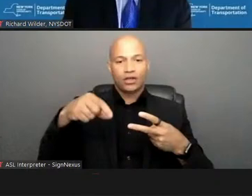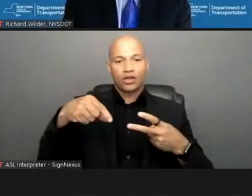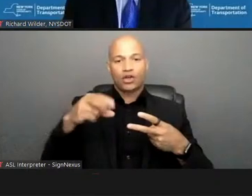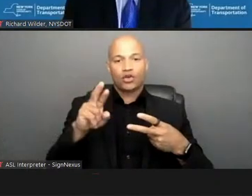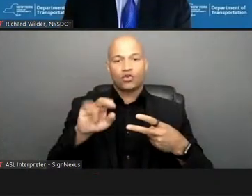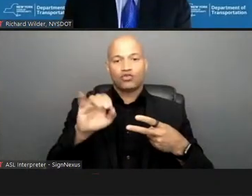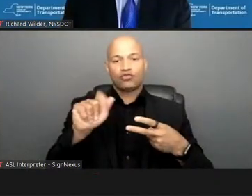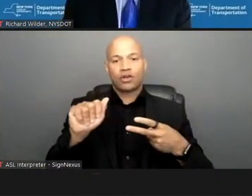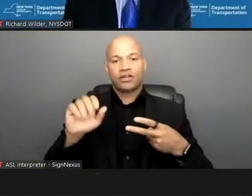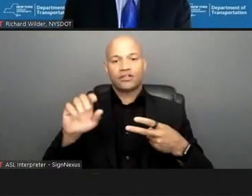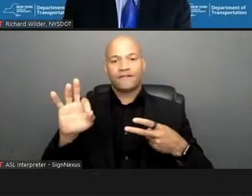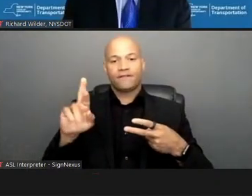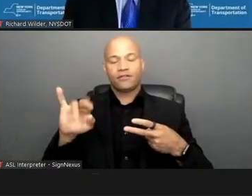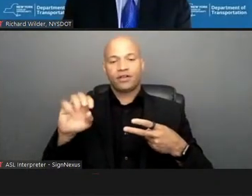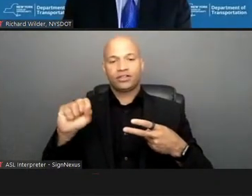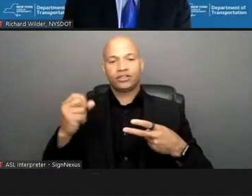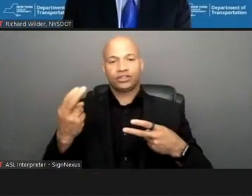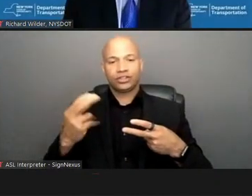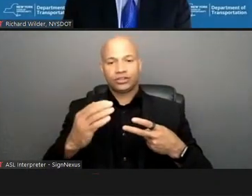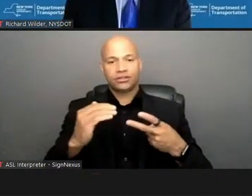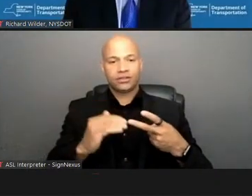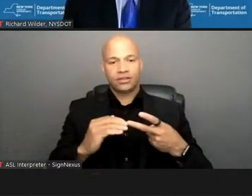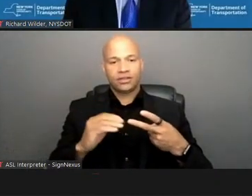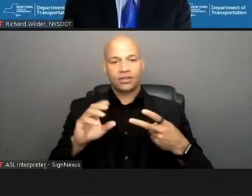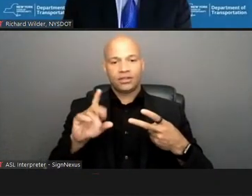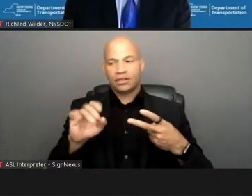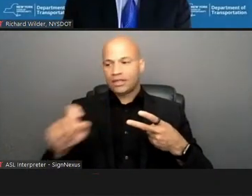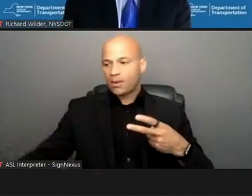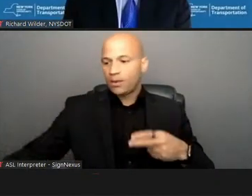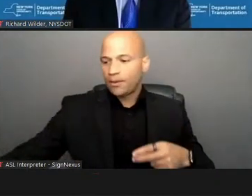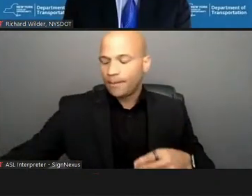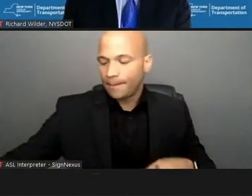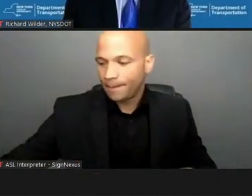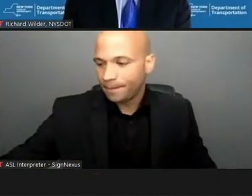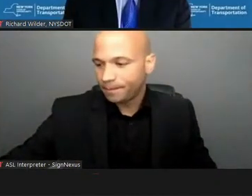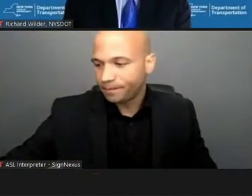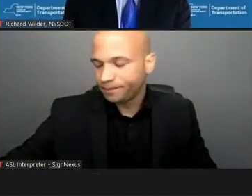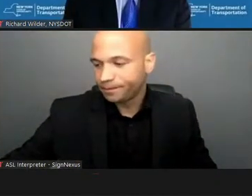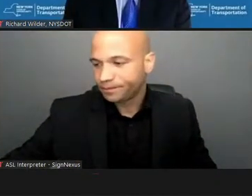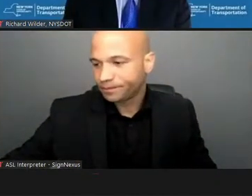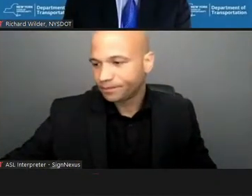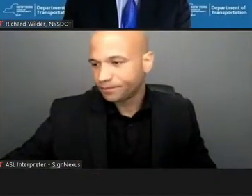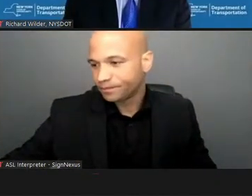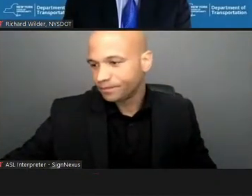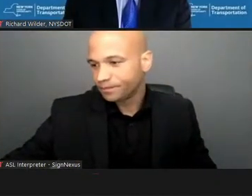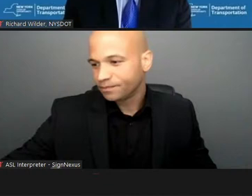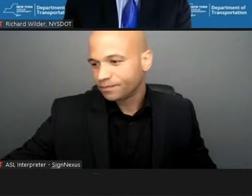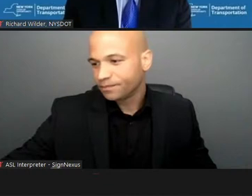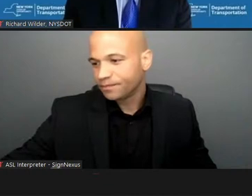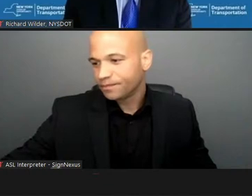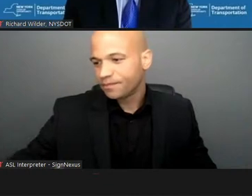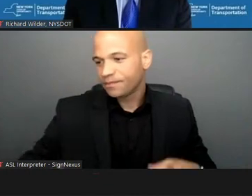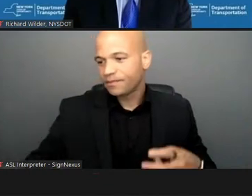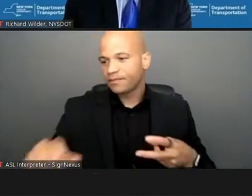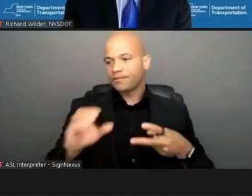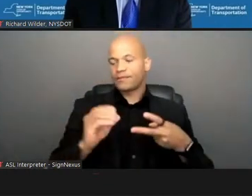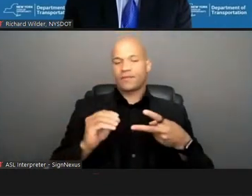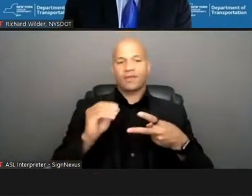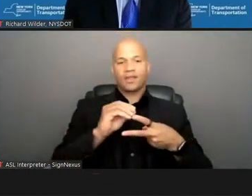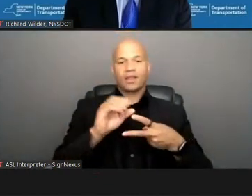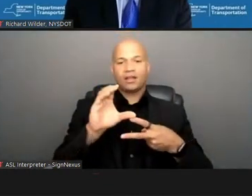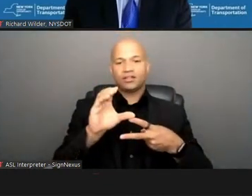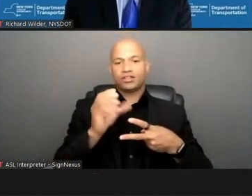Dowell the next speaker is Chelsea Dowell followed by Dennis D